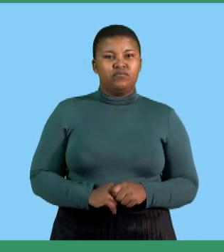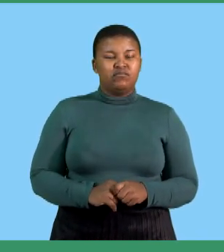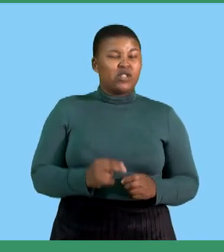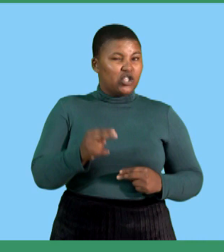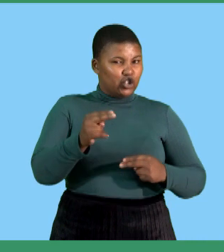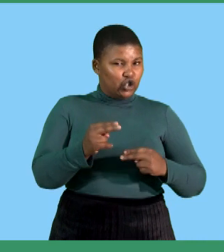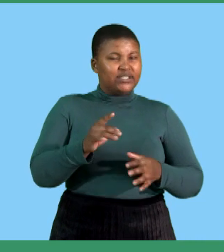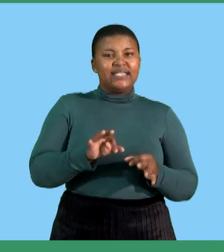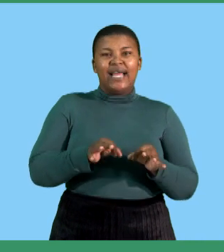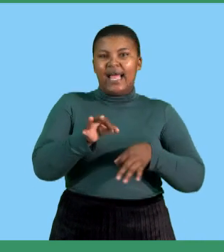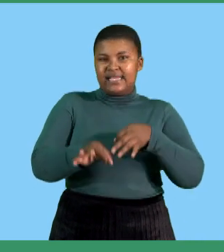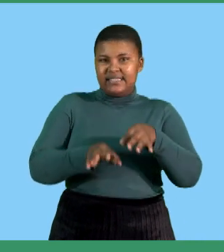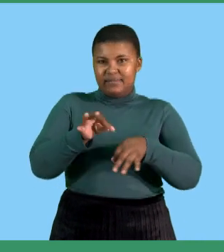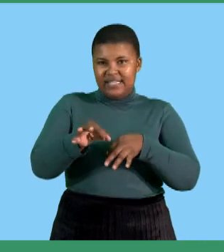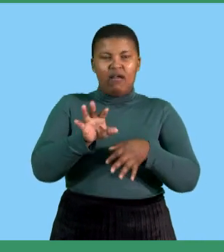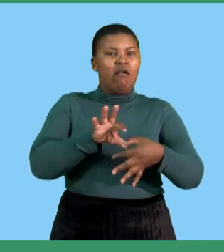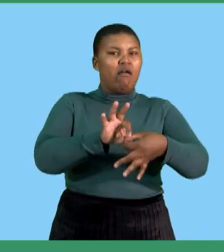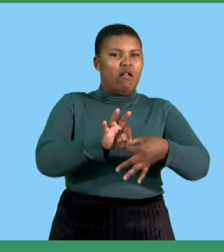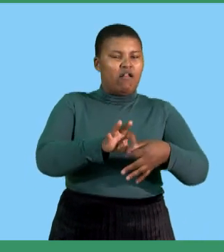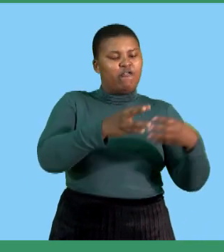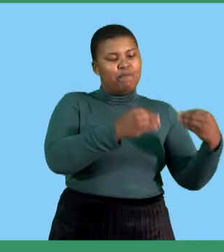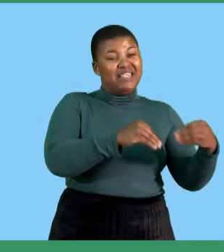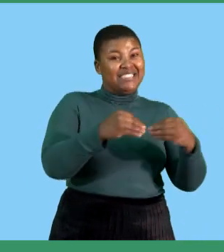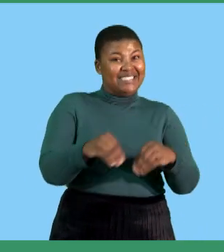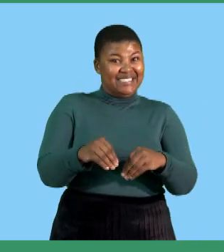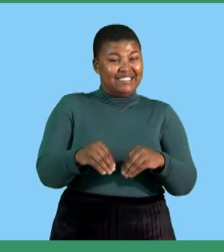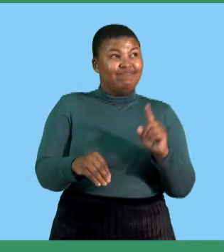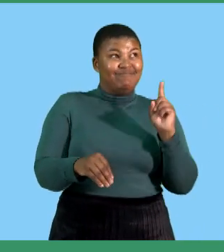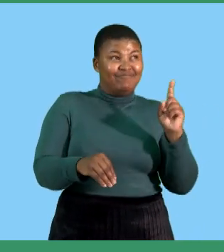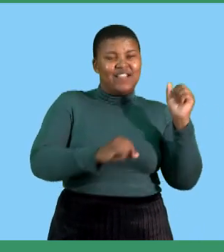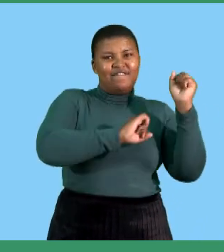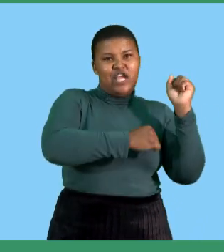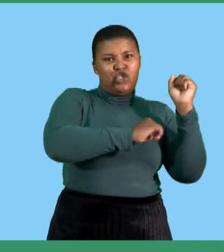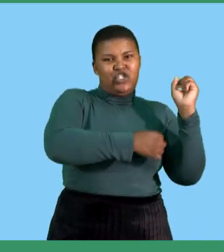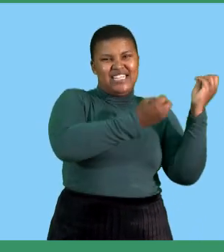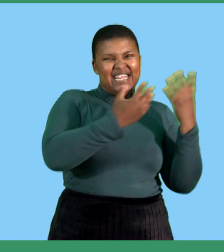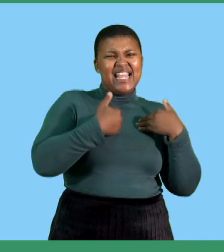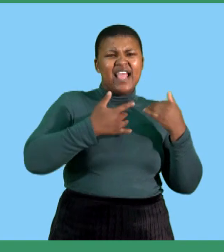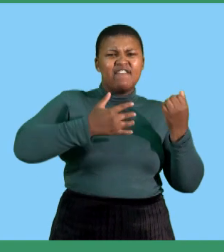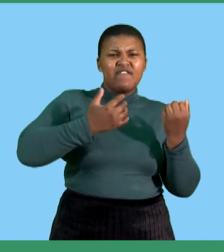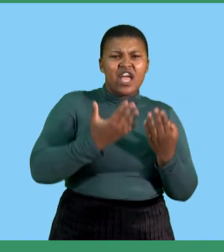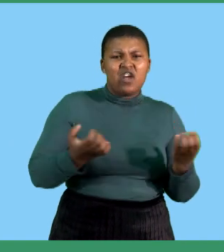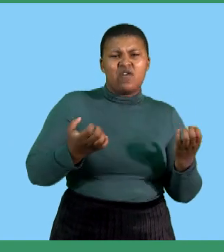Briefly explain the interrelationship between the business and specifically